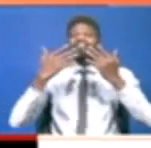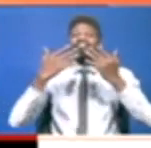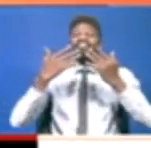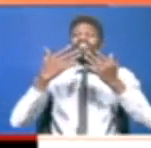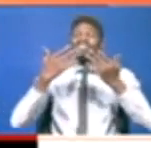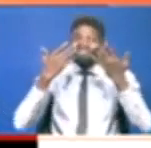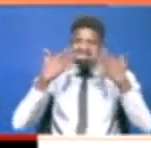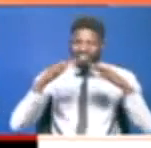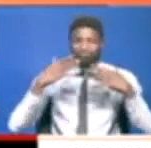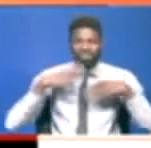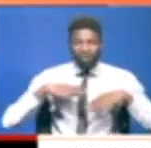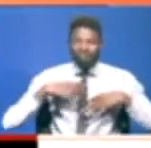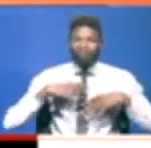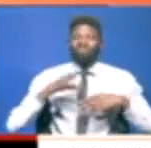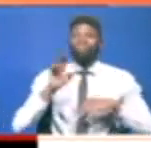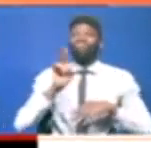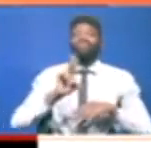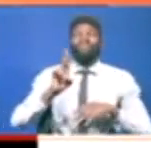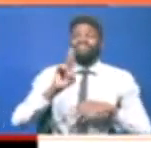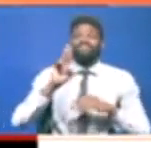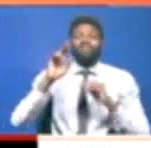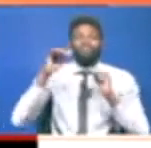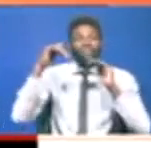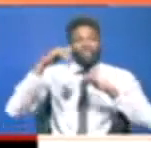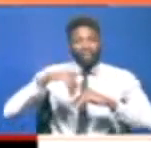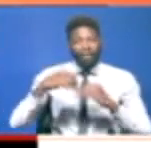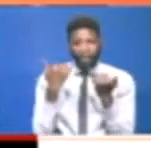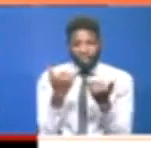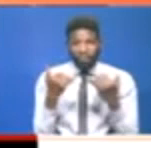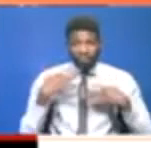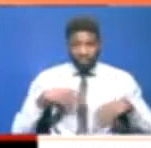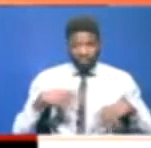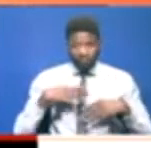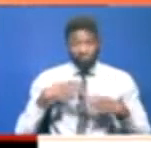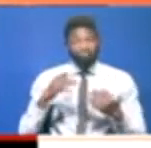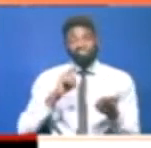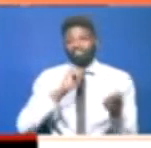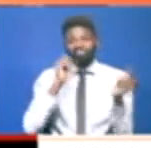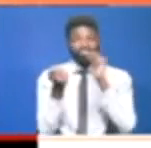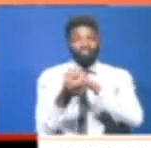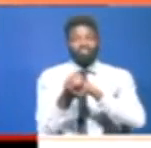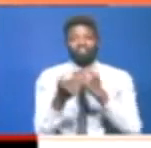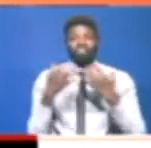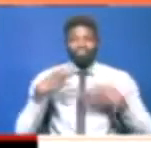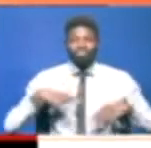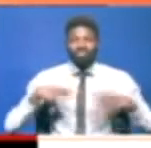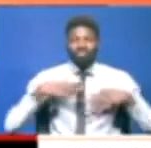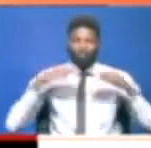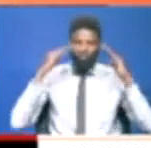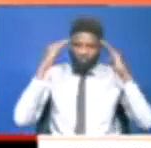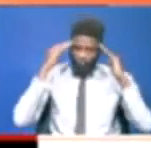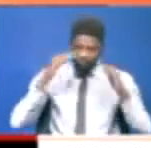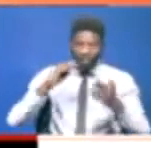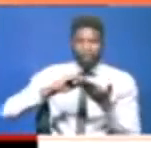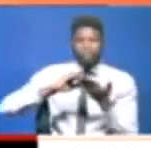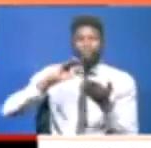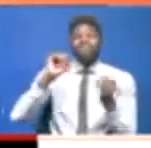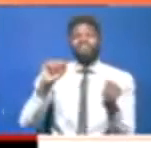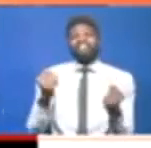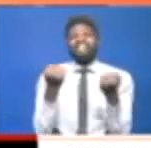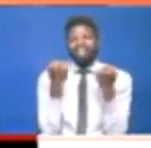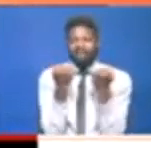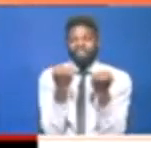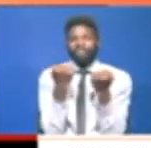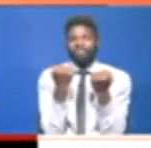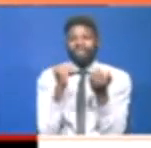drastically. Yeah. Now, that changes the landscape. Now, you have to look at, and people are now looking at the more secure investment vehicles.